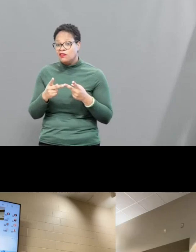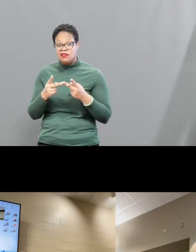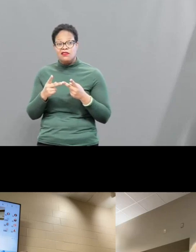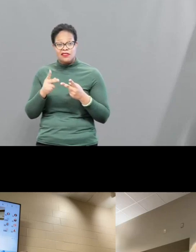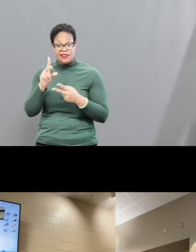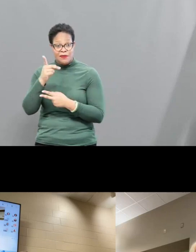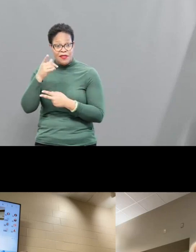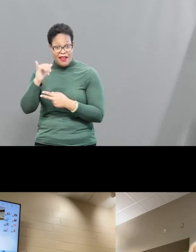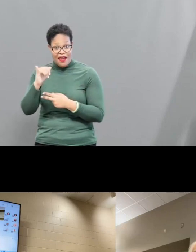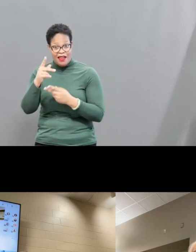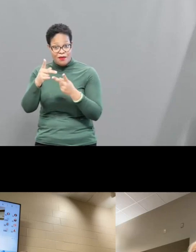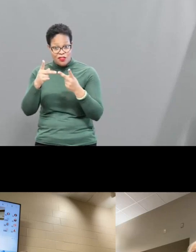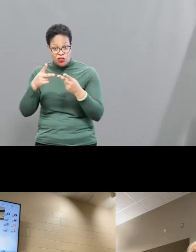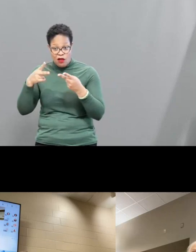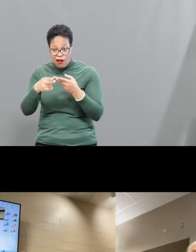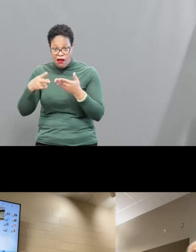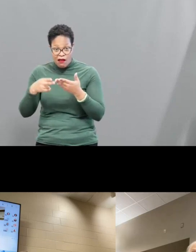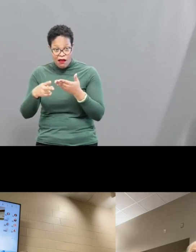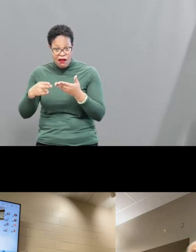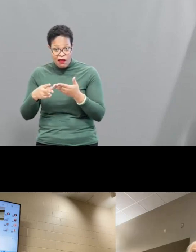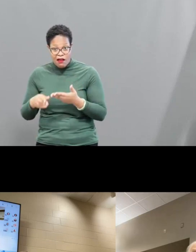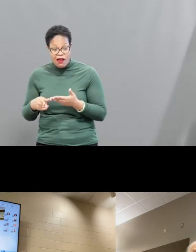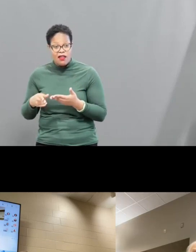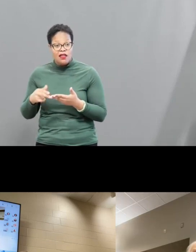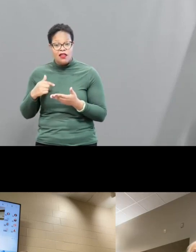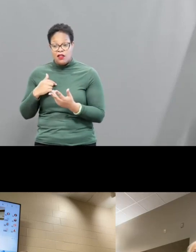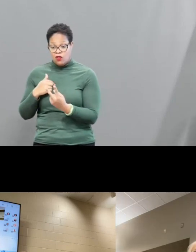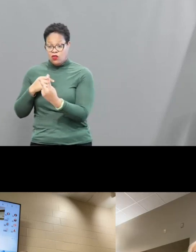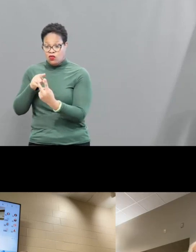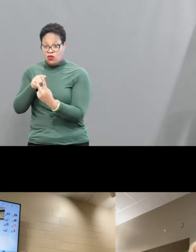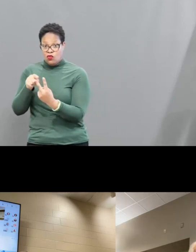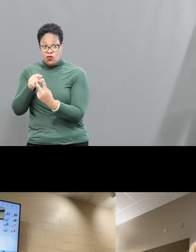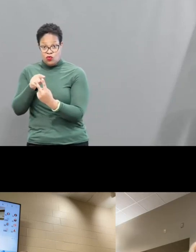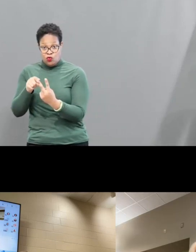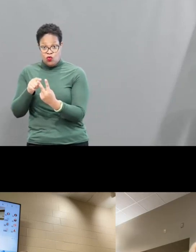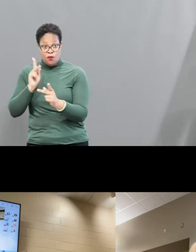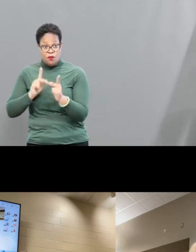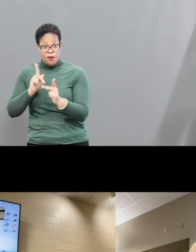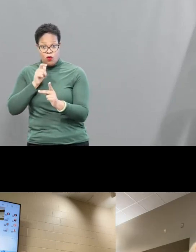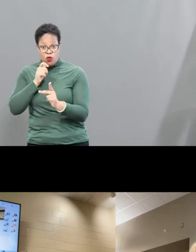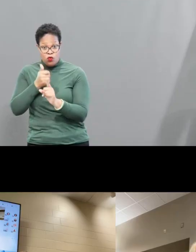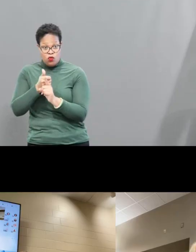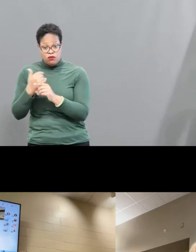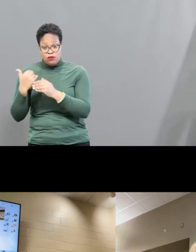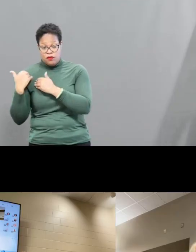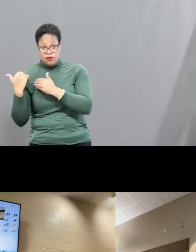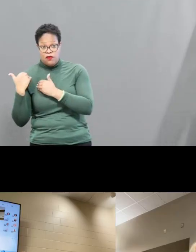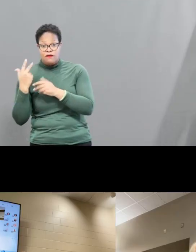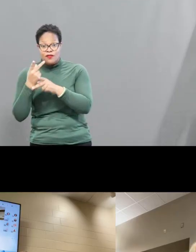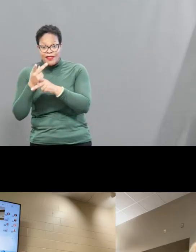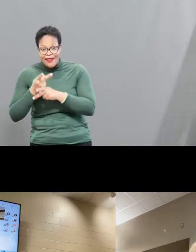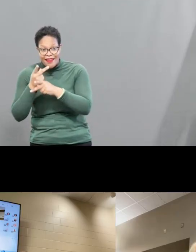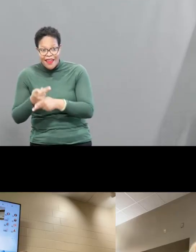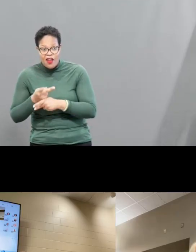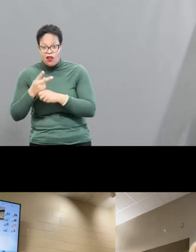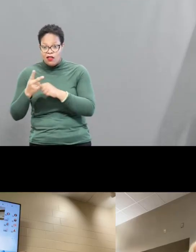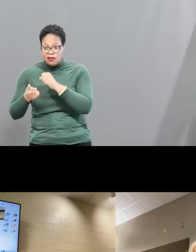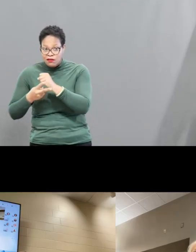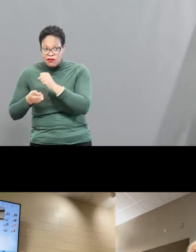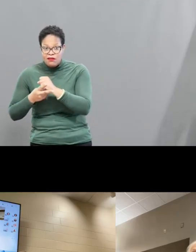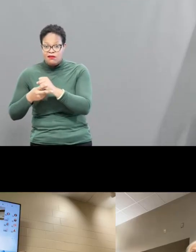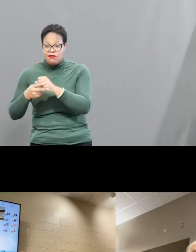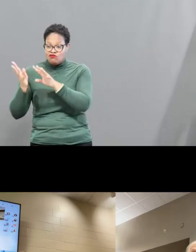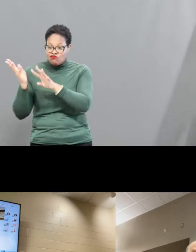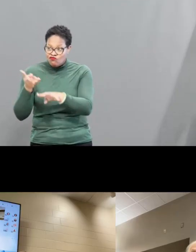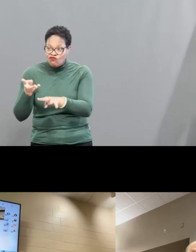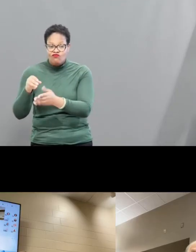in DPI, the 2 individuals responsible for taking care and storing and